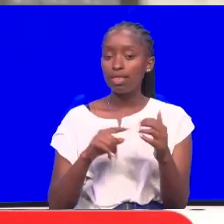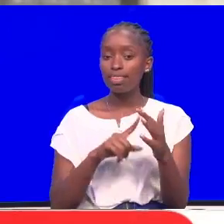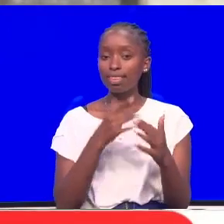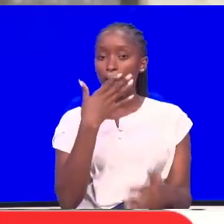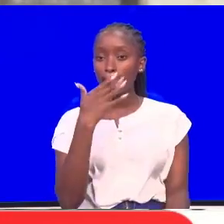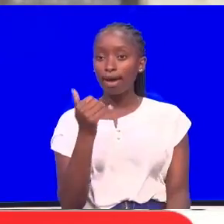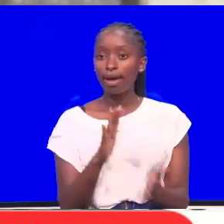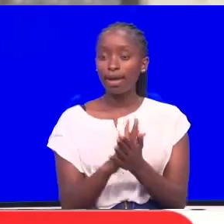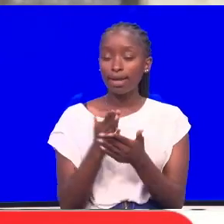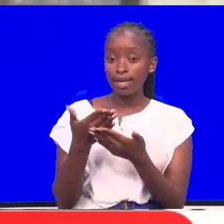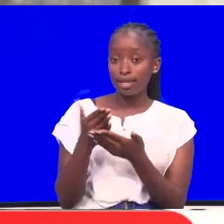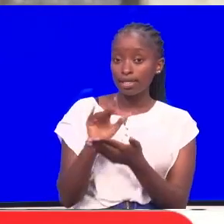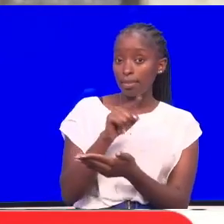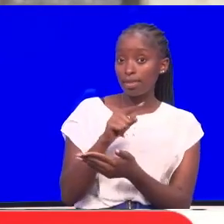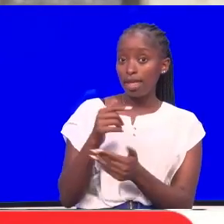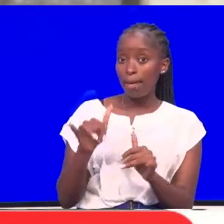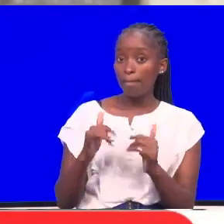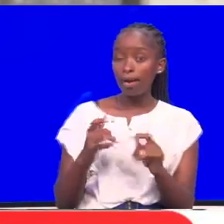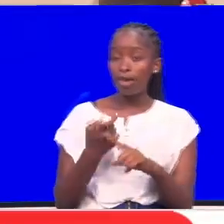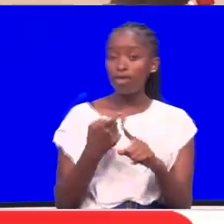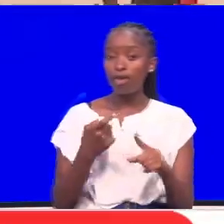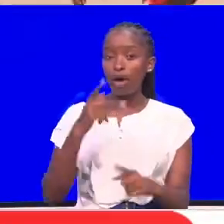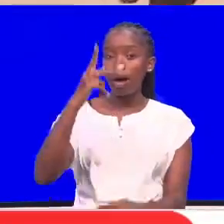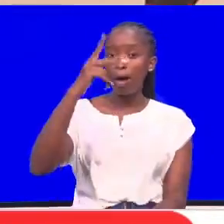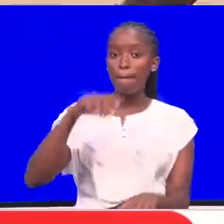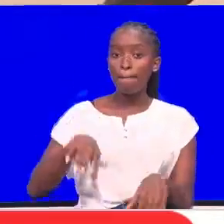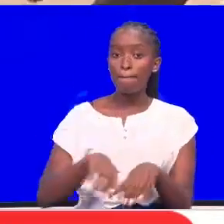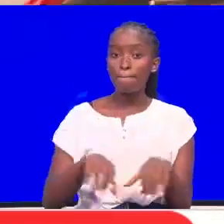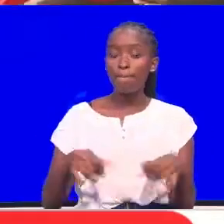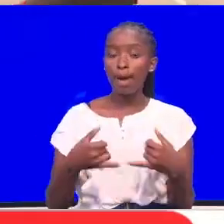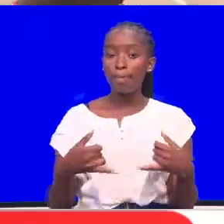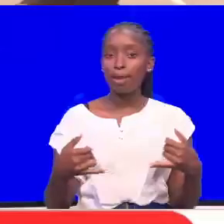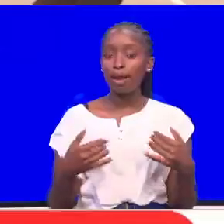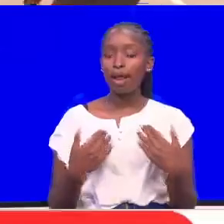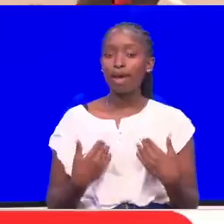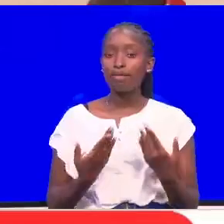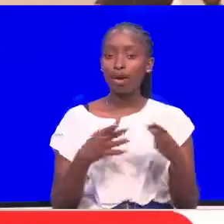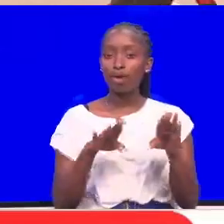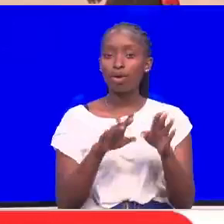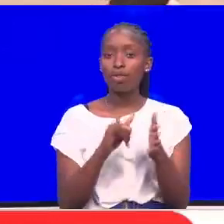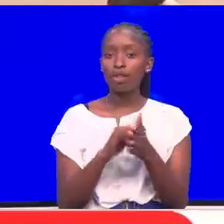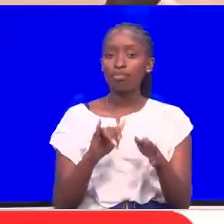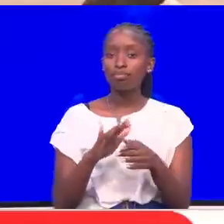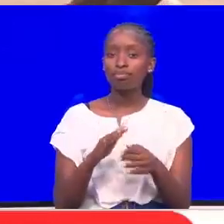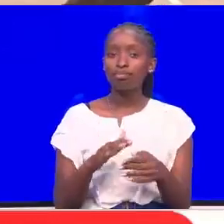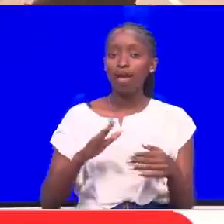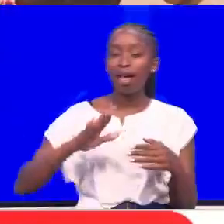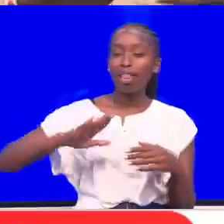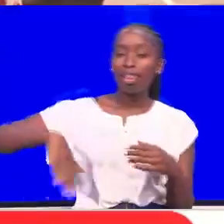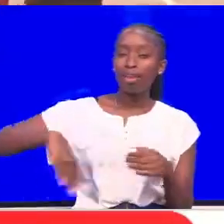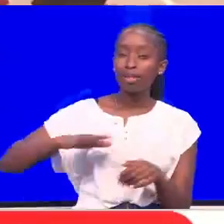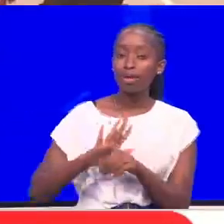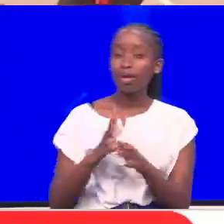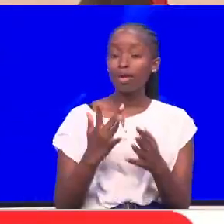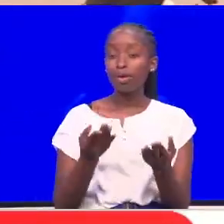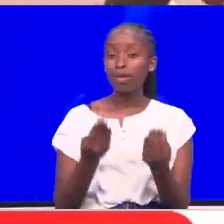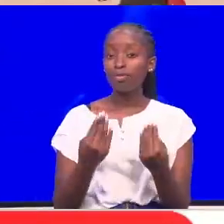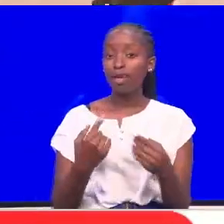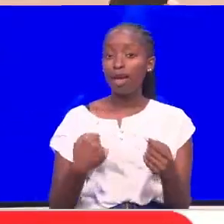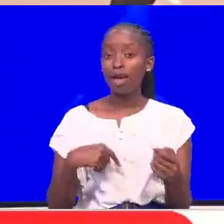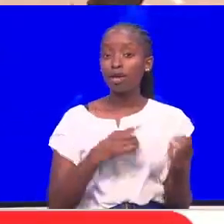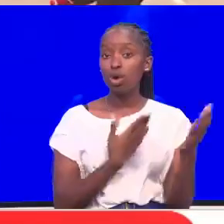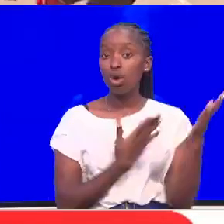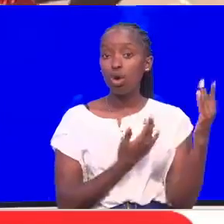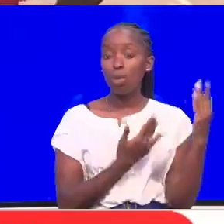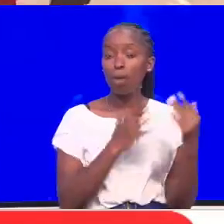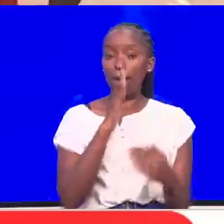the players from pipeline, they closed the season too late, so they are giving us hope to be in